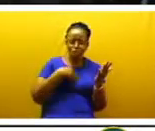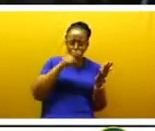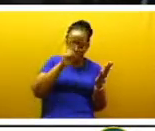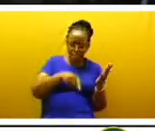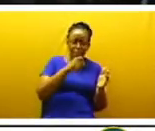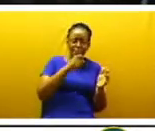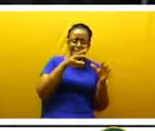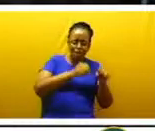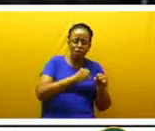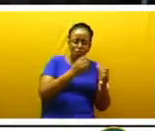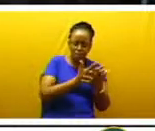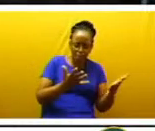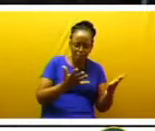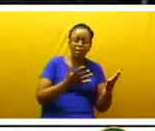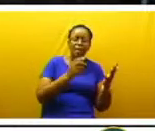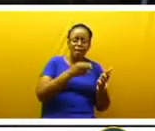restore